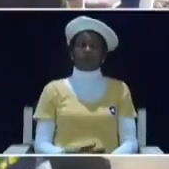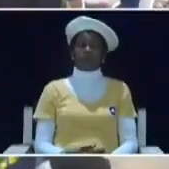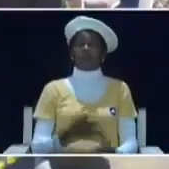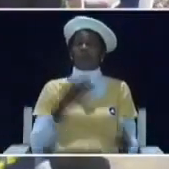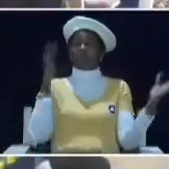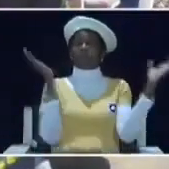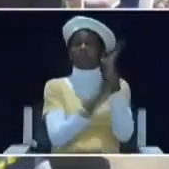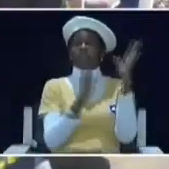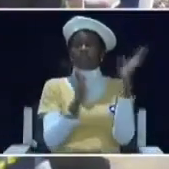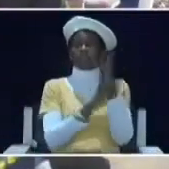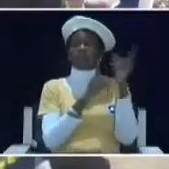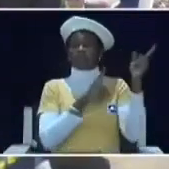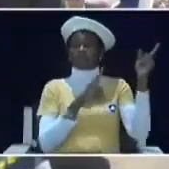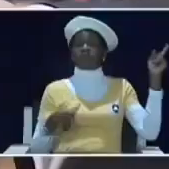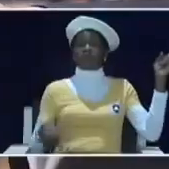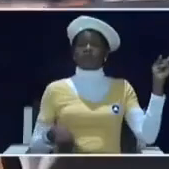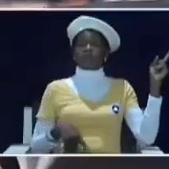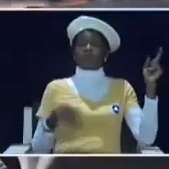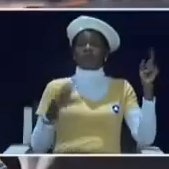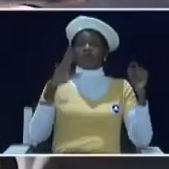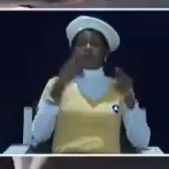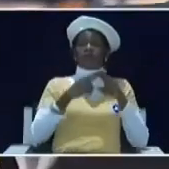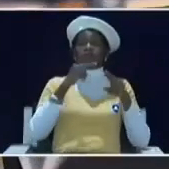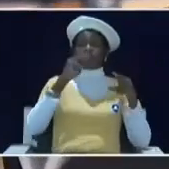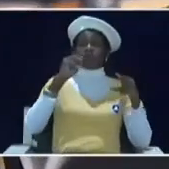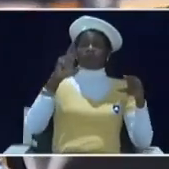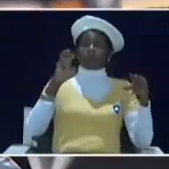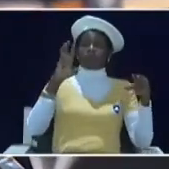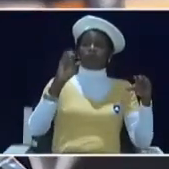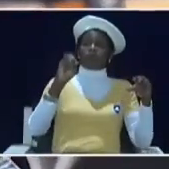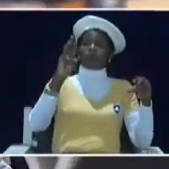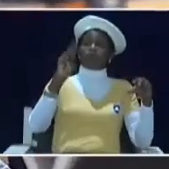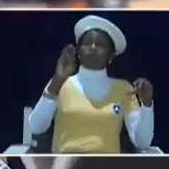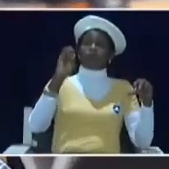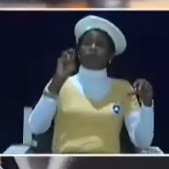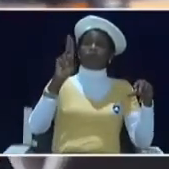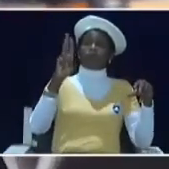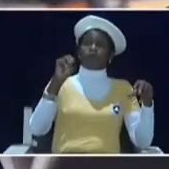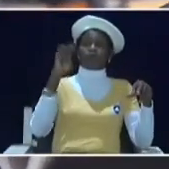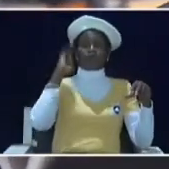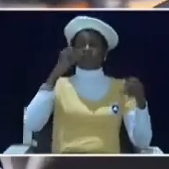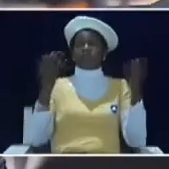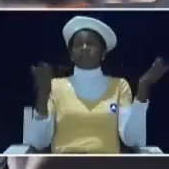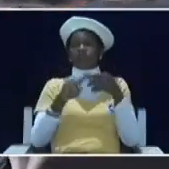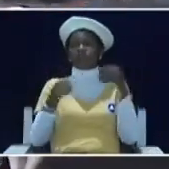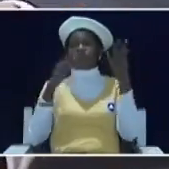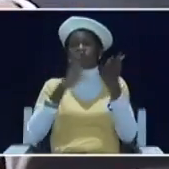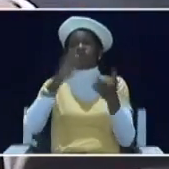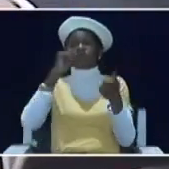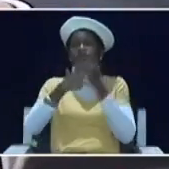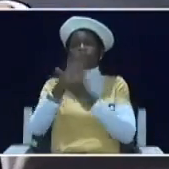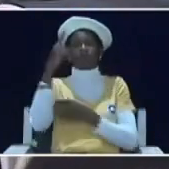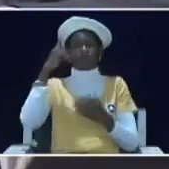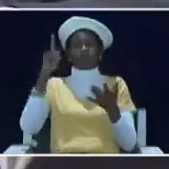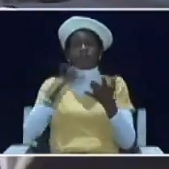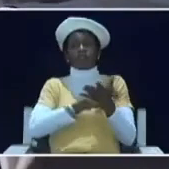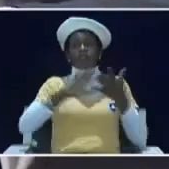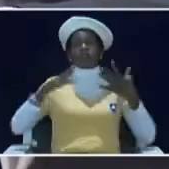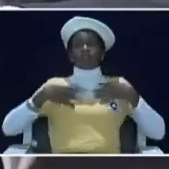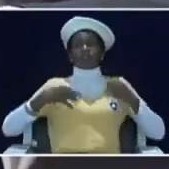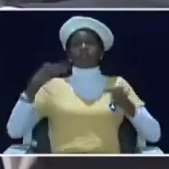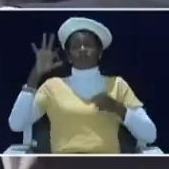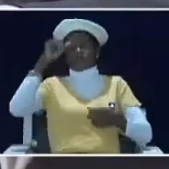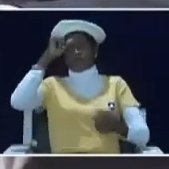Praise the Lord. My name is Mrs. Omo Mioweye. I'm here to give God the glory for divine healing of